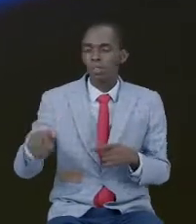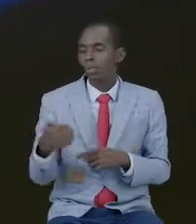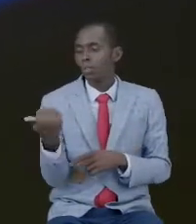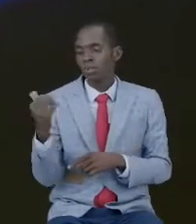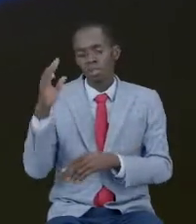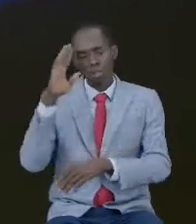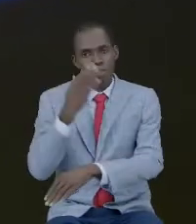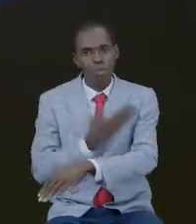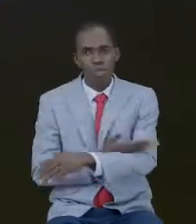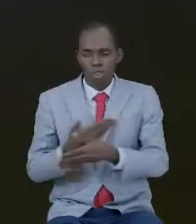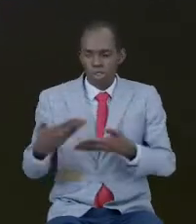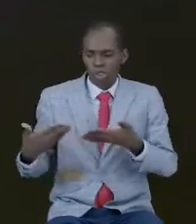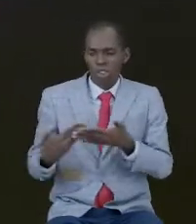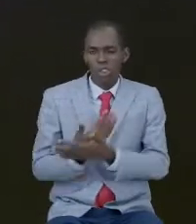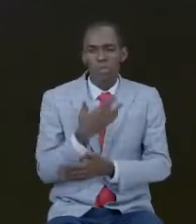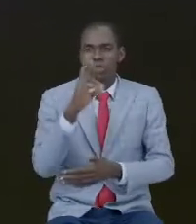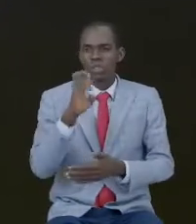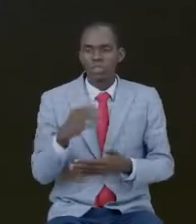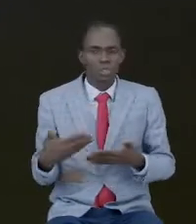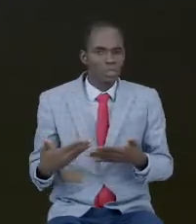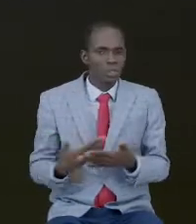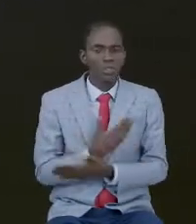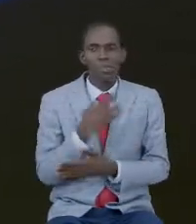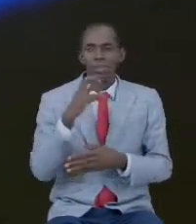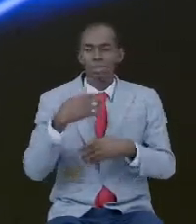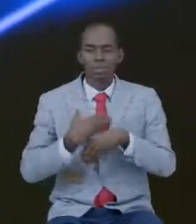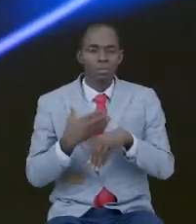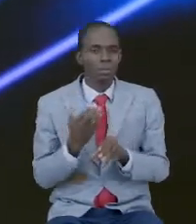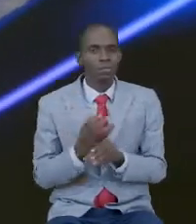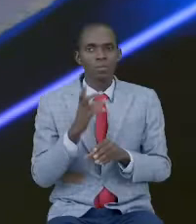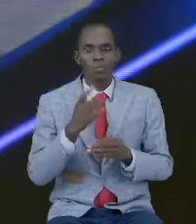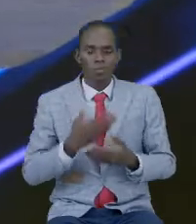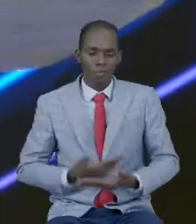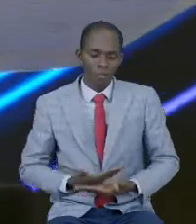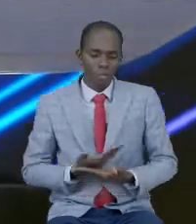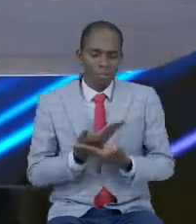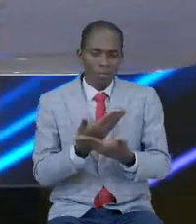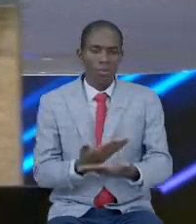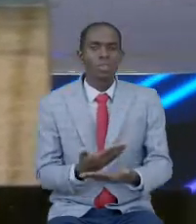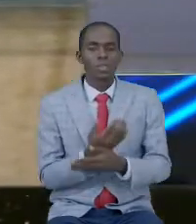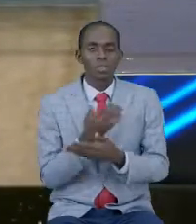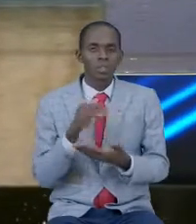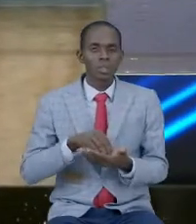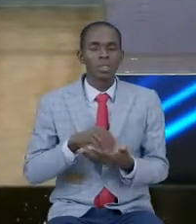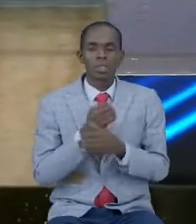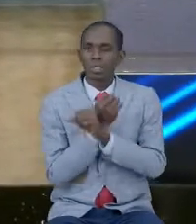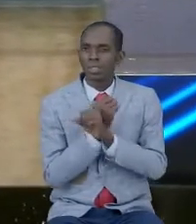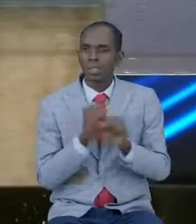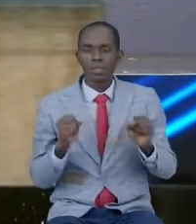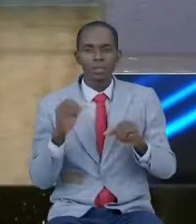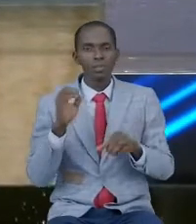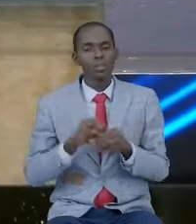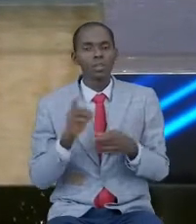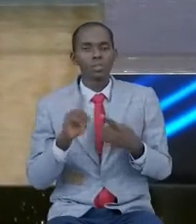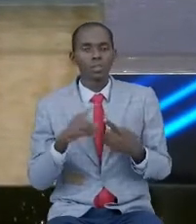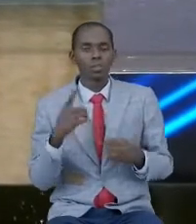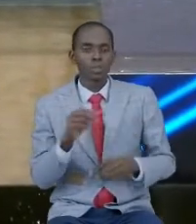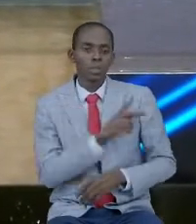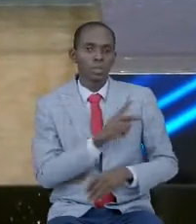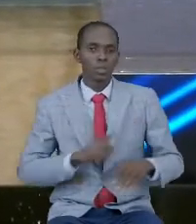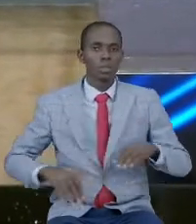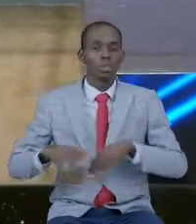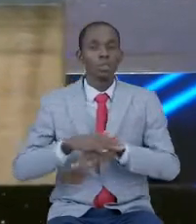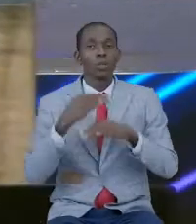new, renewed, reborn, born again into the kingdom. And so we